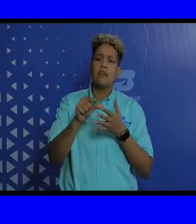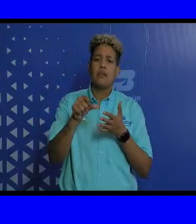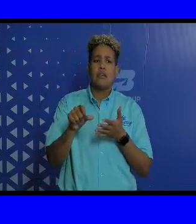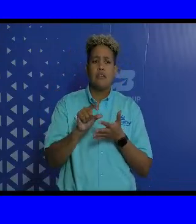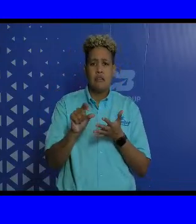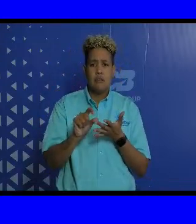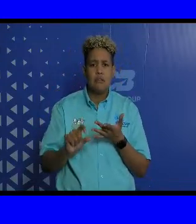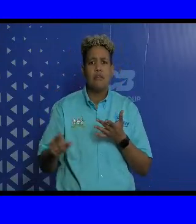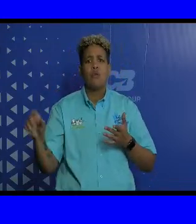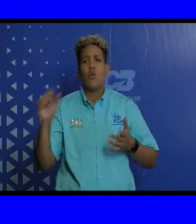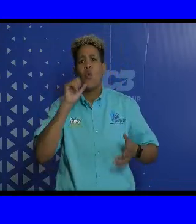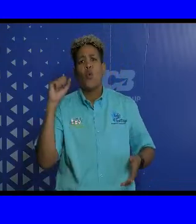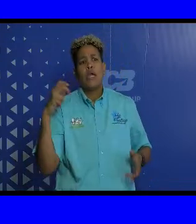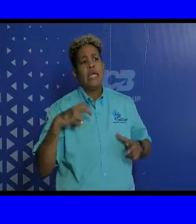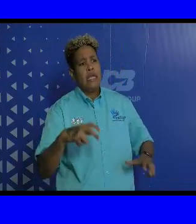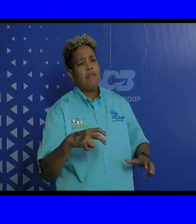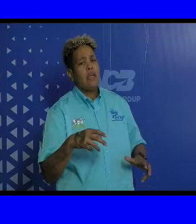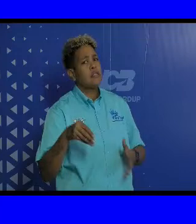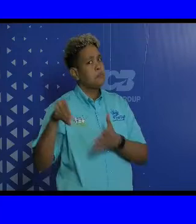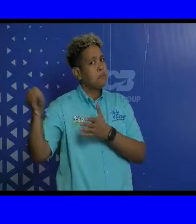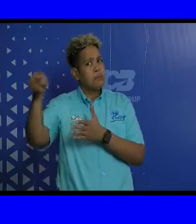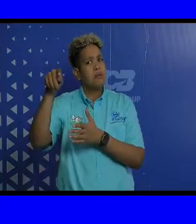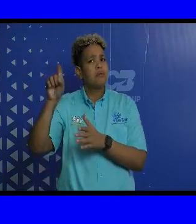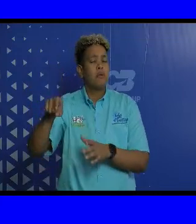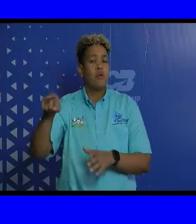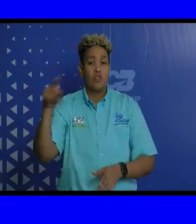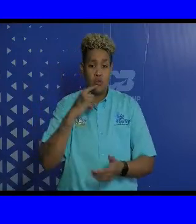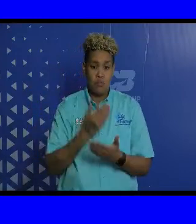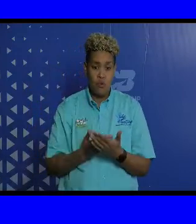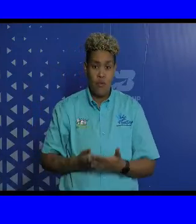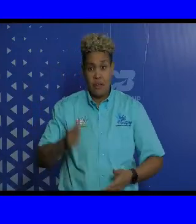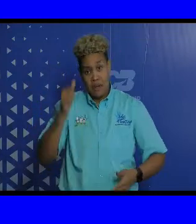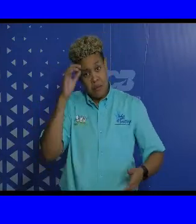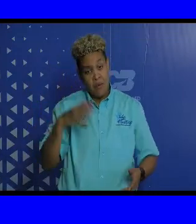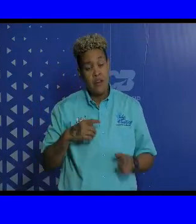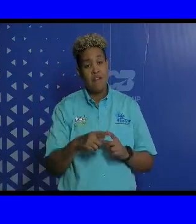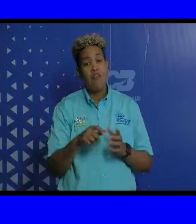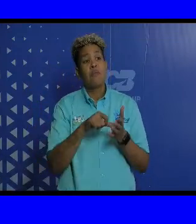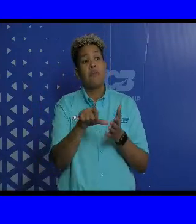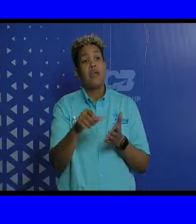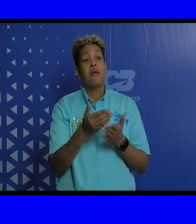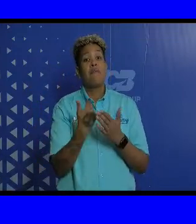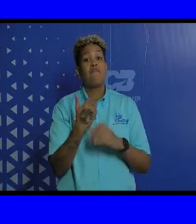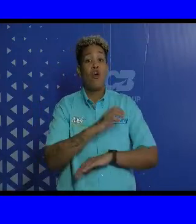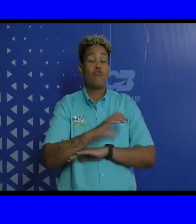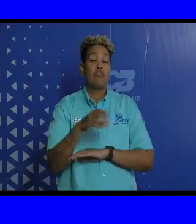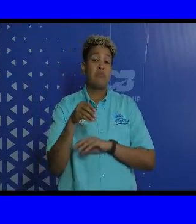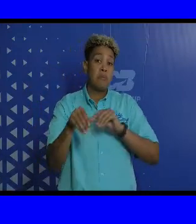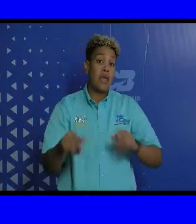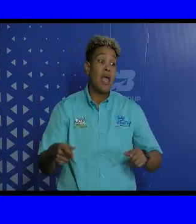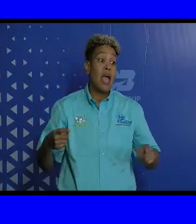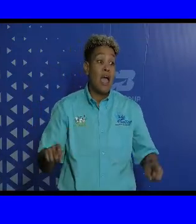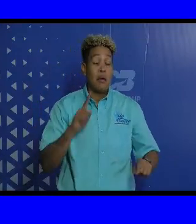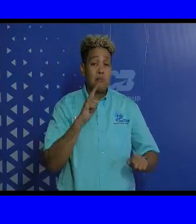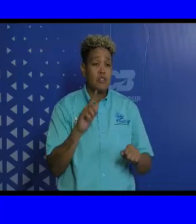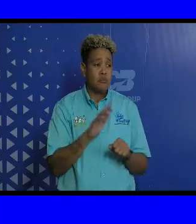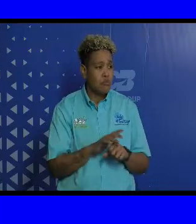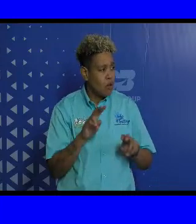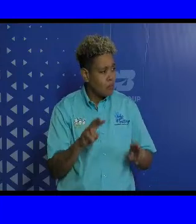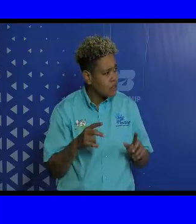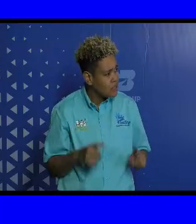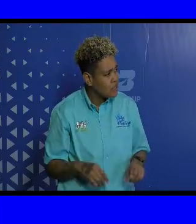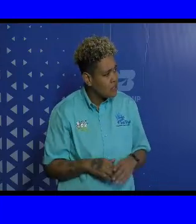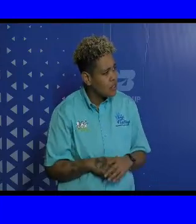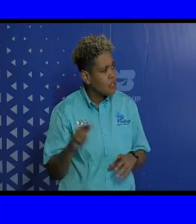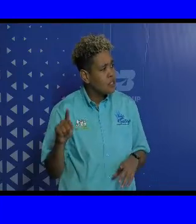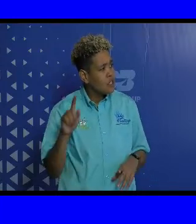an imperative, and you have proven that you are a man of your word in meeting a dividend before Christmas as promised.